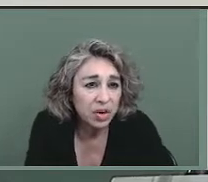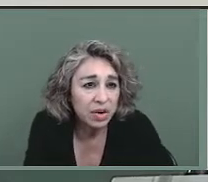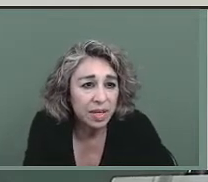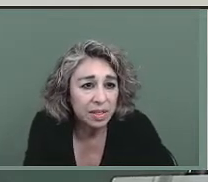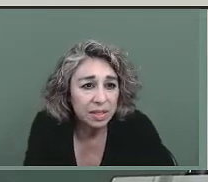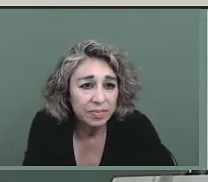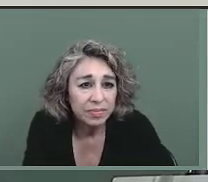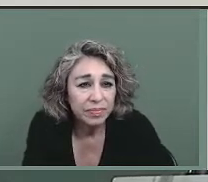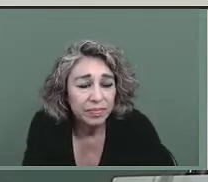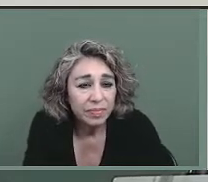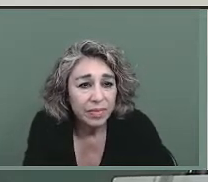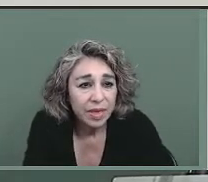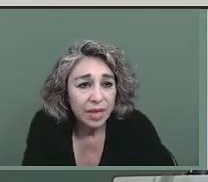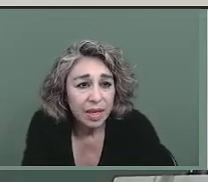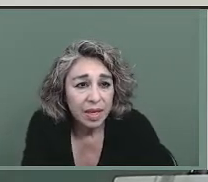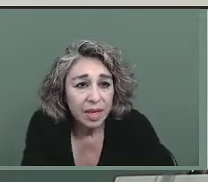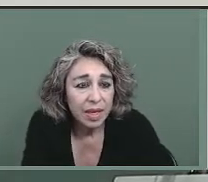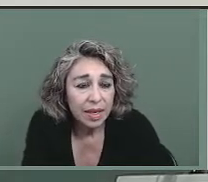luxurious.